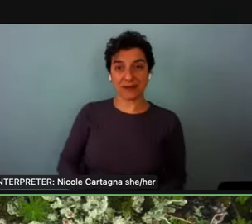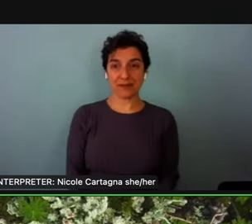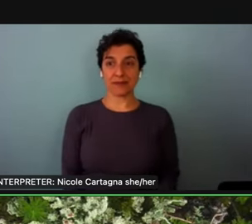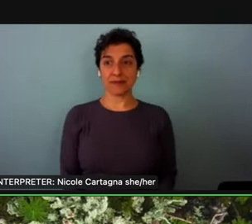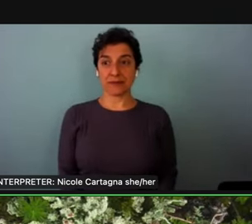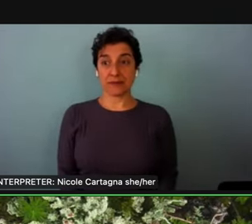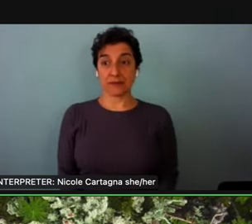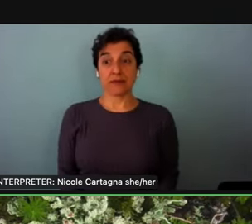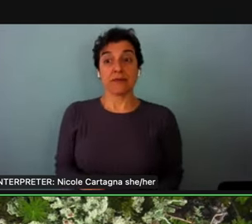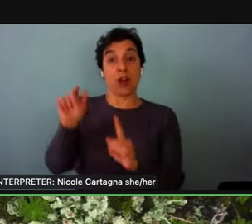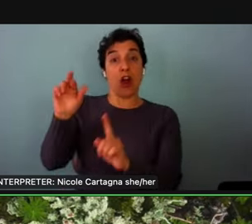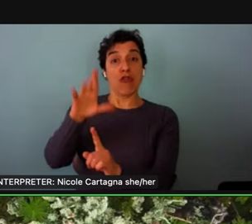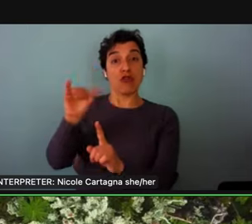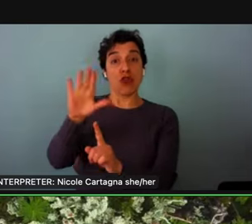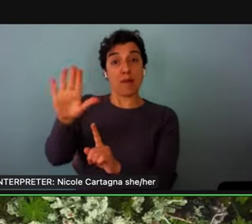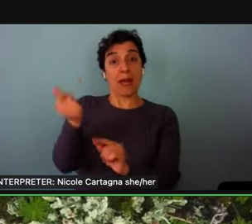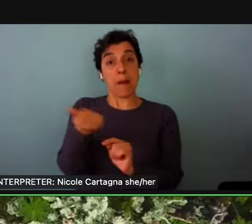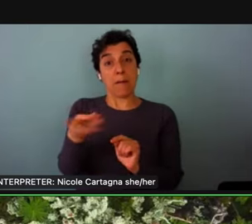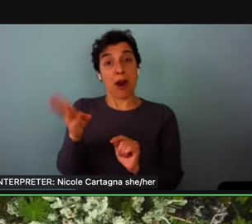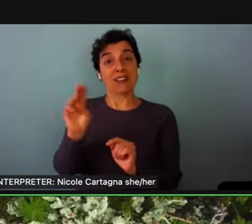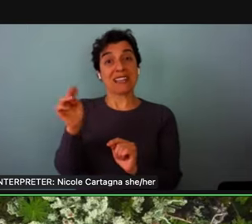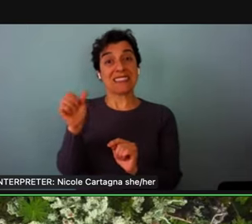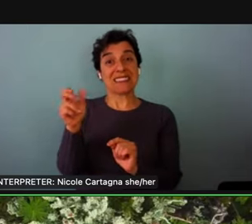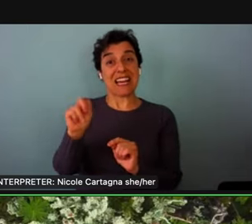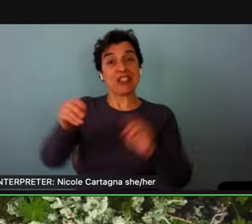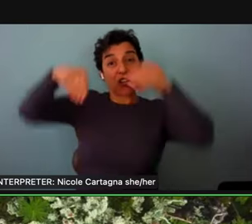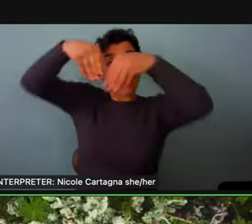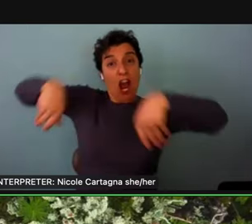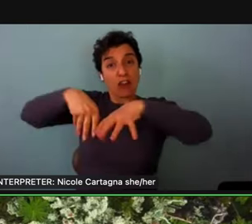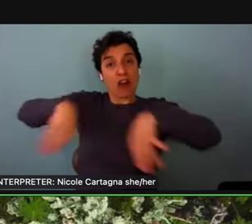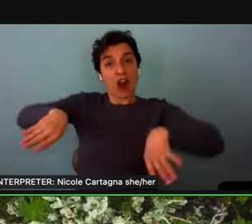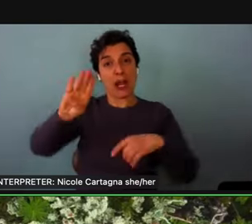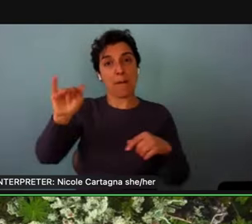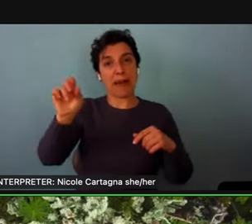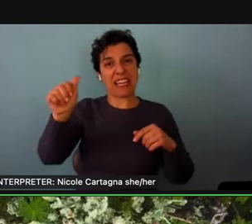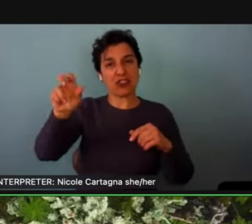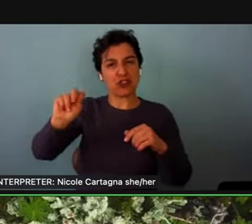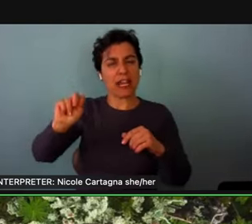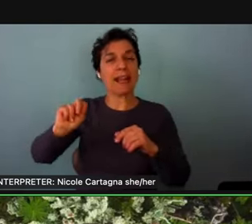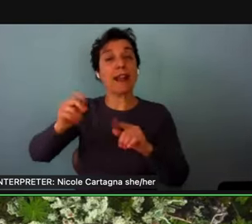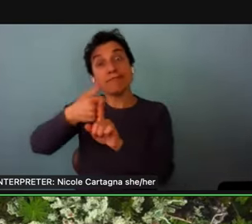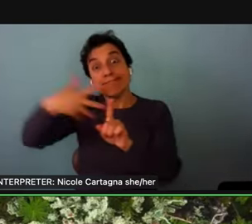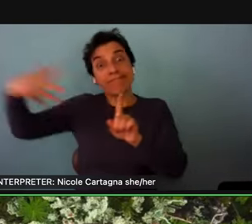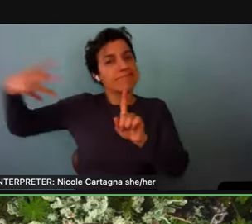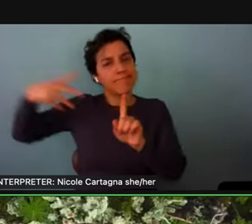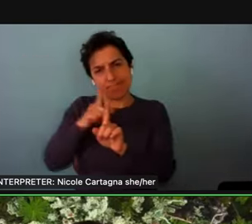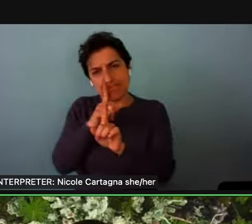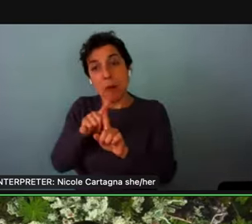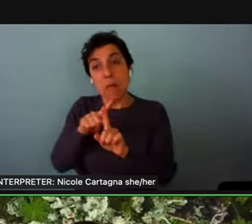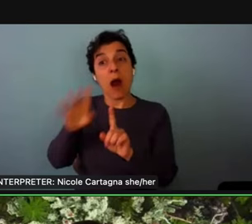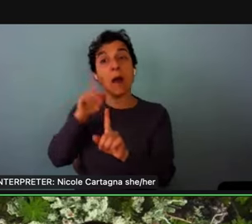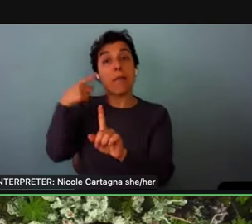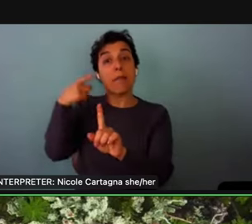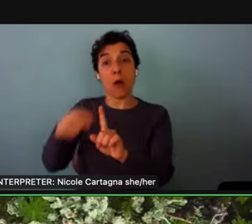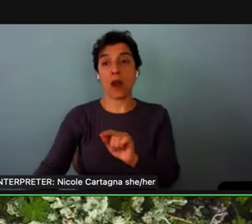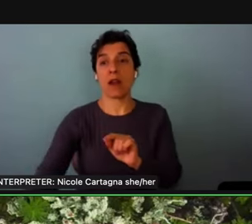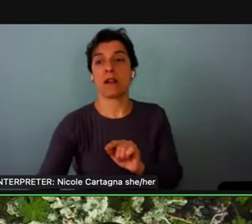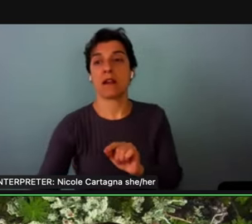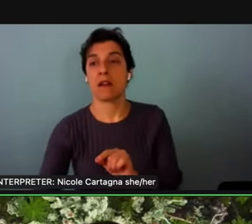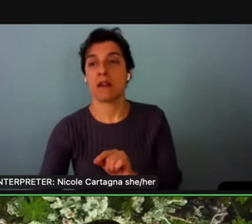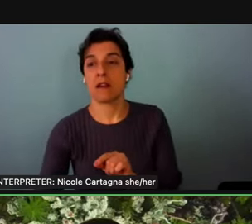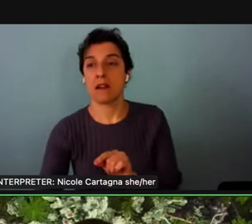This is Ruby's multi-session Hierarchical Bayesian model. I won't really go into it in details, but basically the top level models